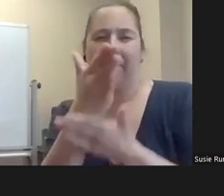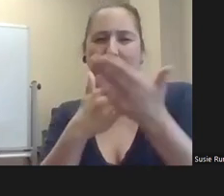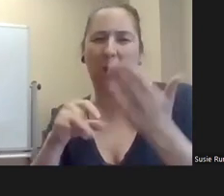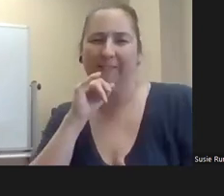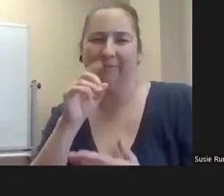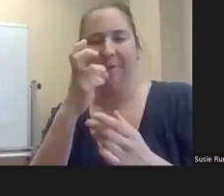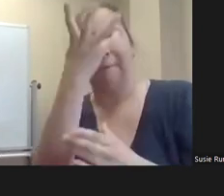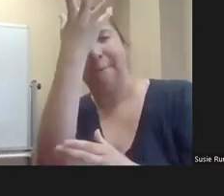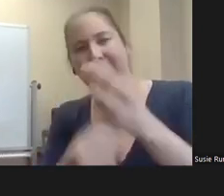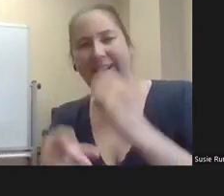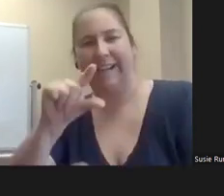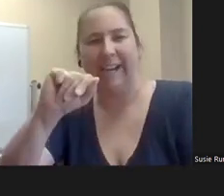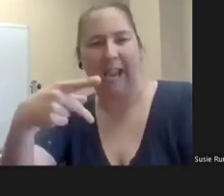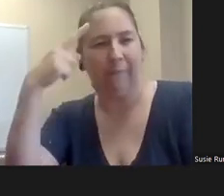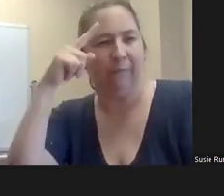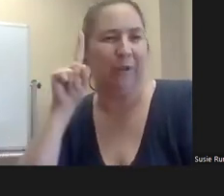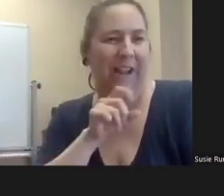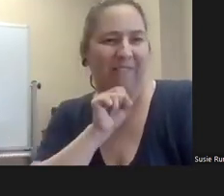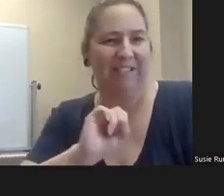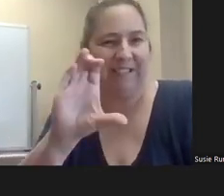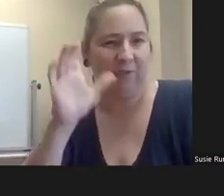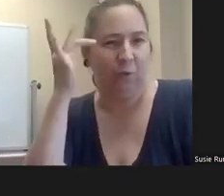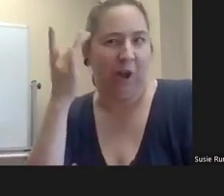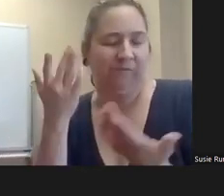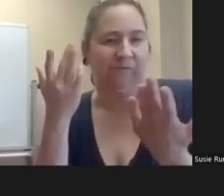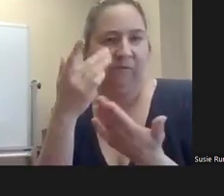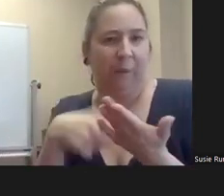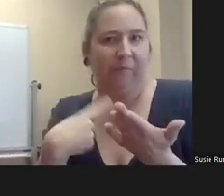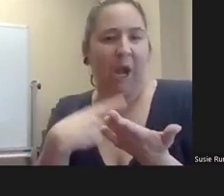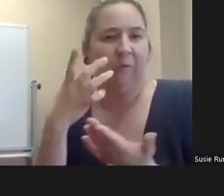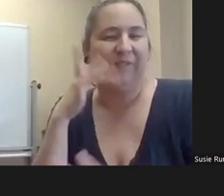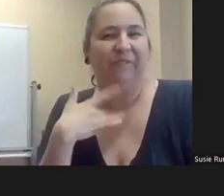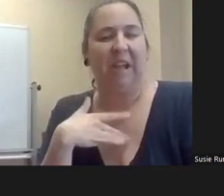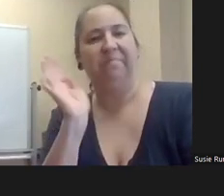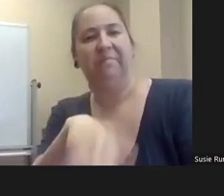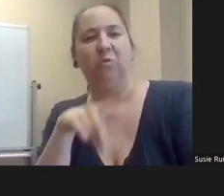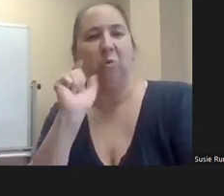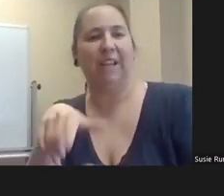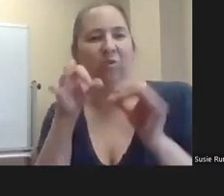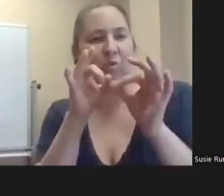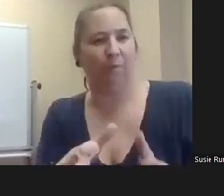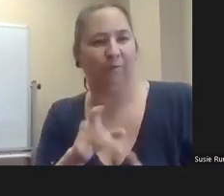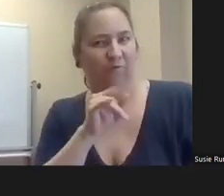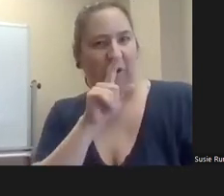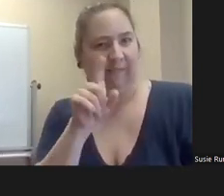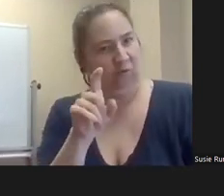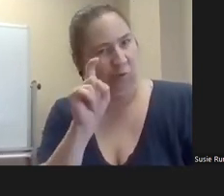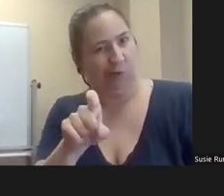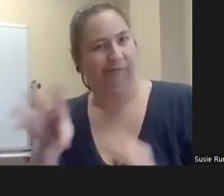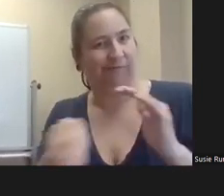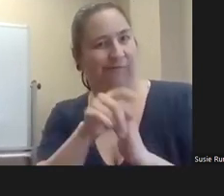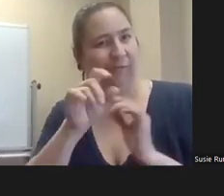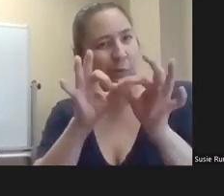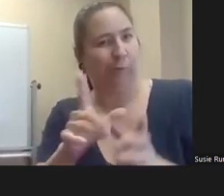today is a professional interpreter, just because things won't get lost in translation, we'll say. So it's